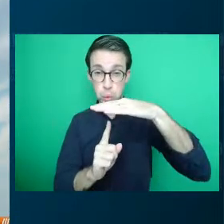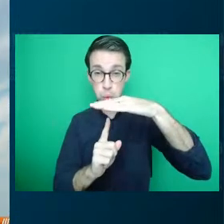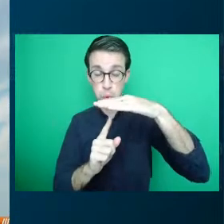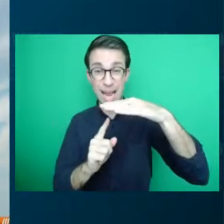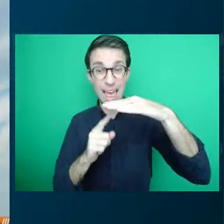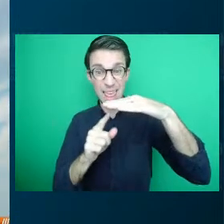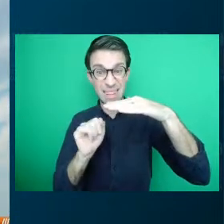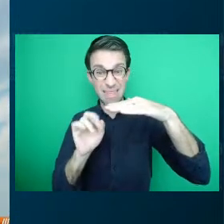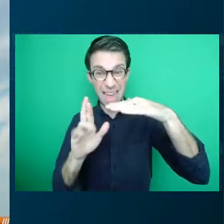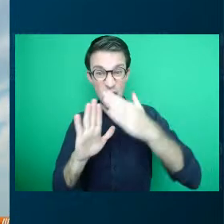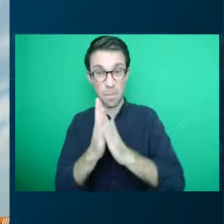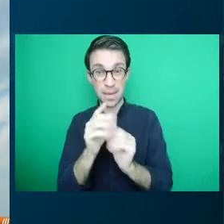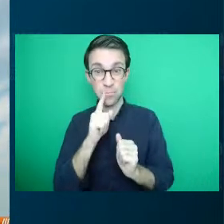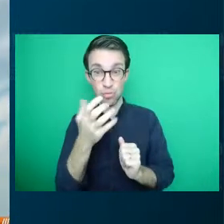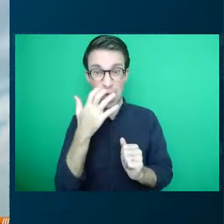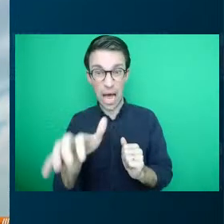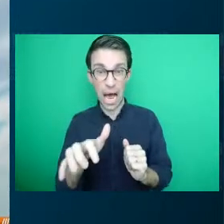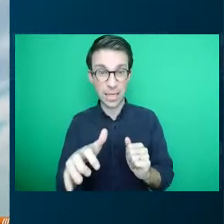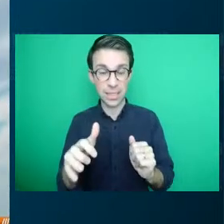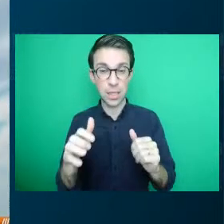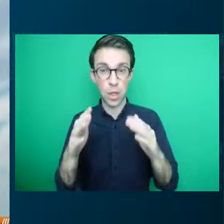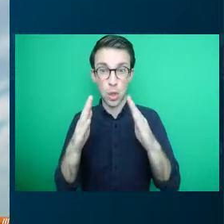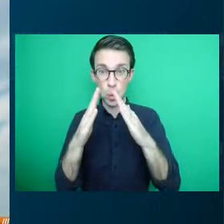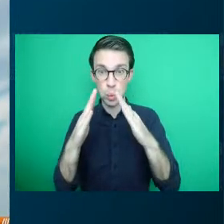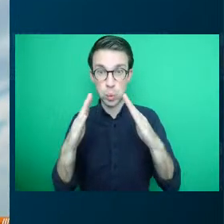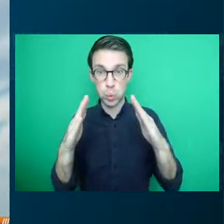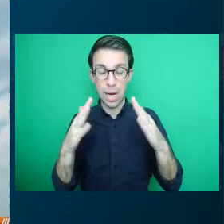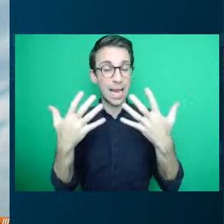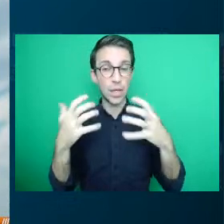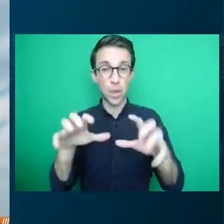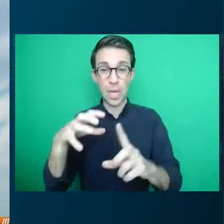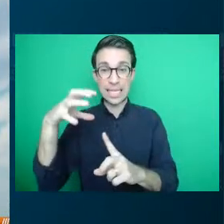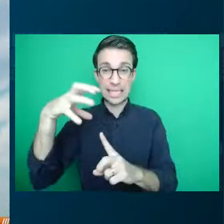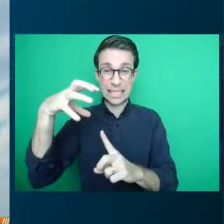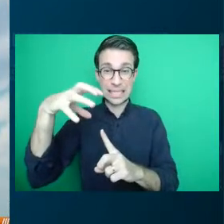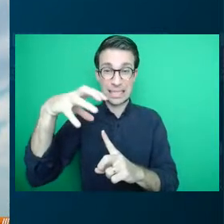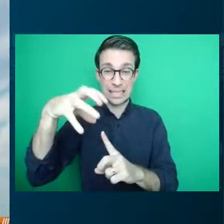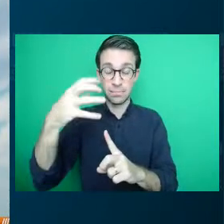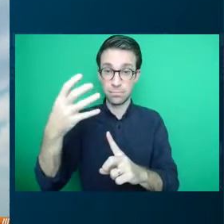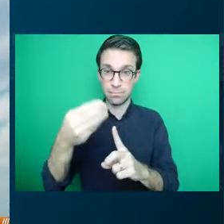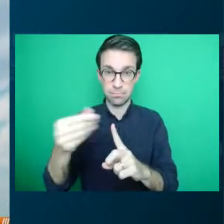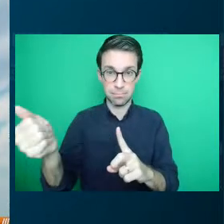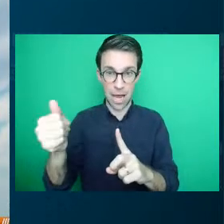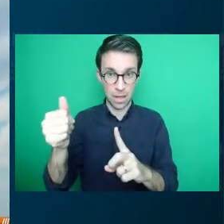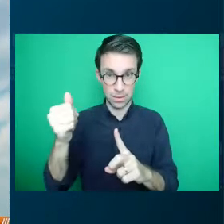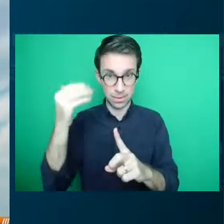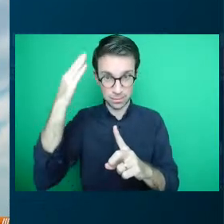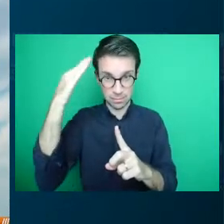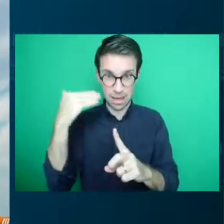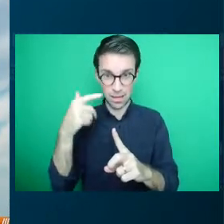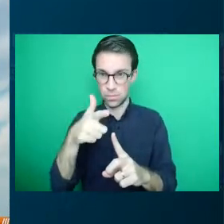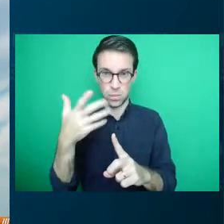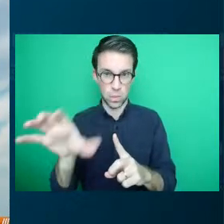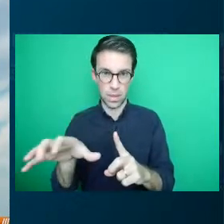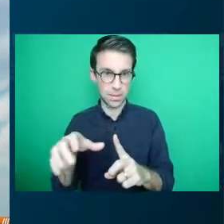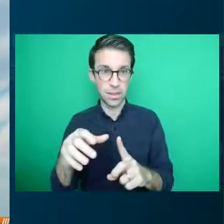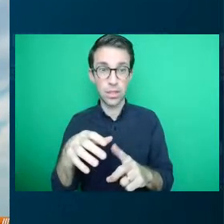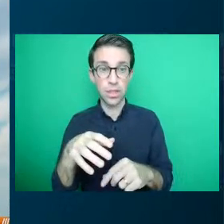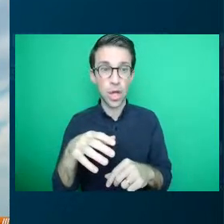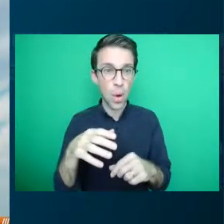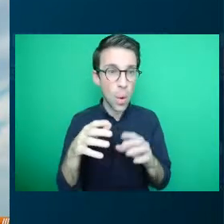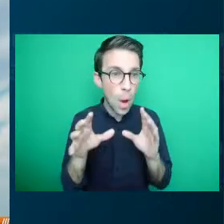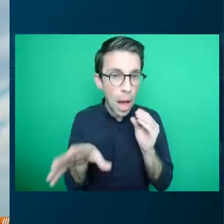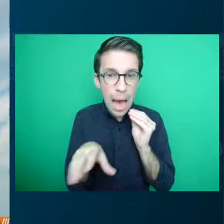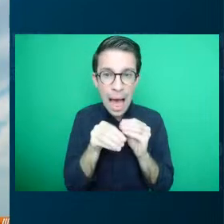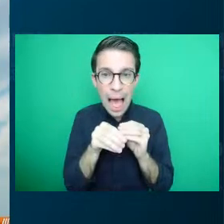up. And you don't want that heat to actually melt your capsule. So over here, this little thing looks like a flame, says thermal, and I can put a